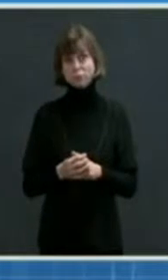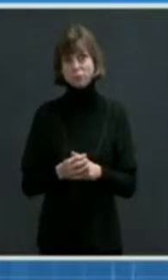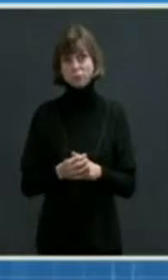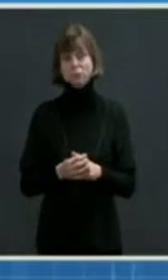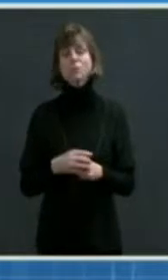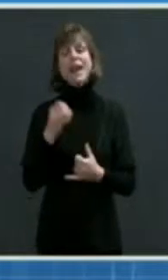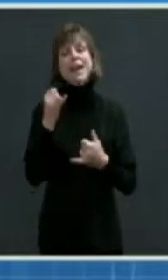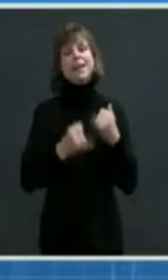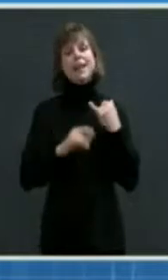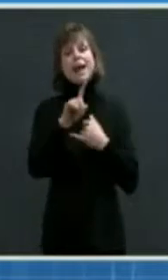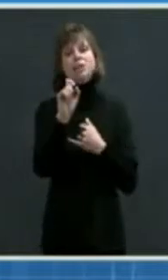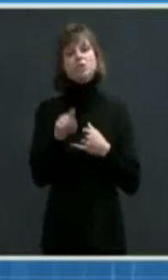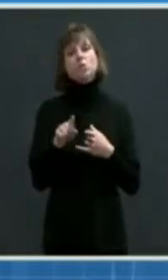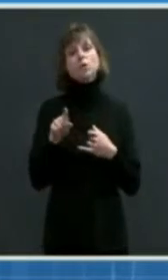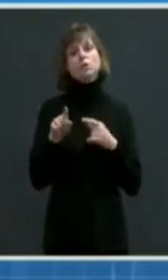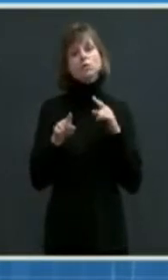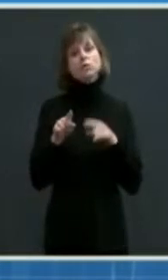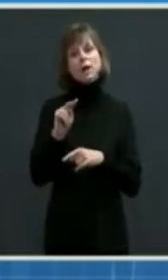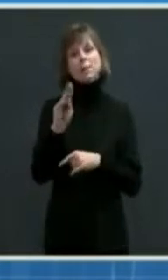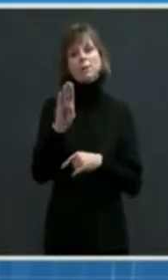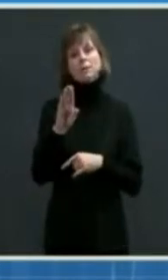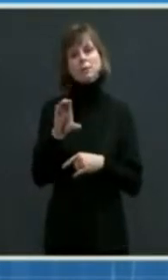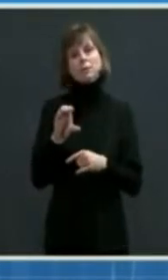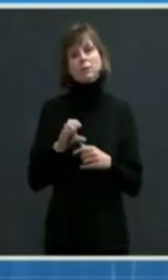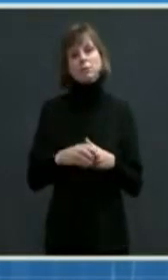Last question, we'll go to Kristen Welker at NBC.